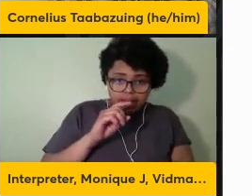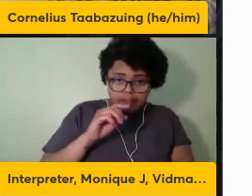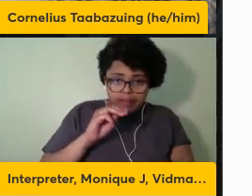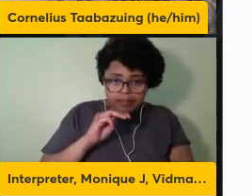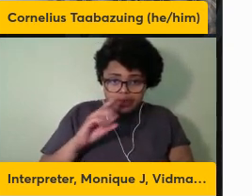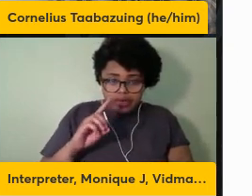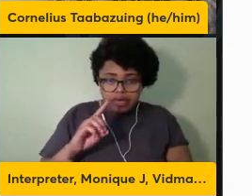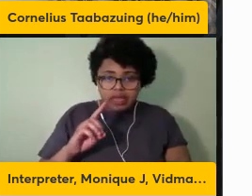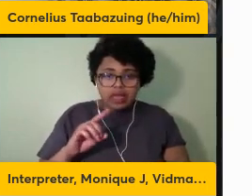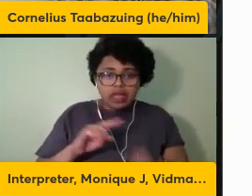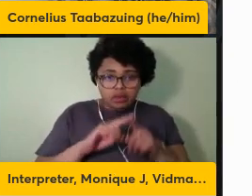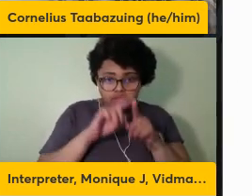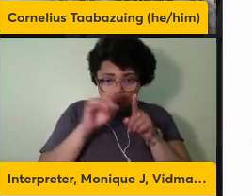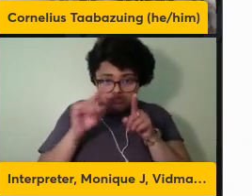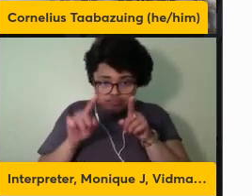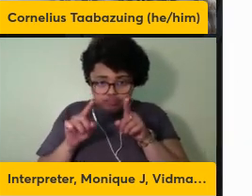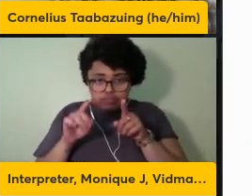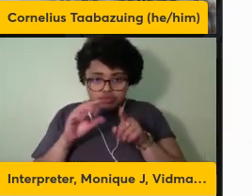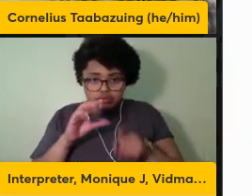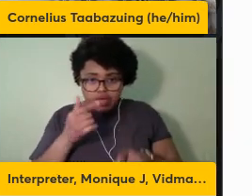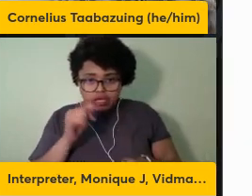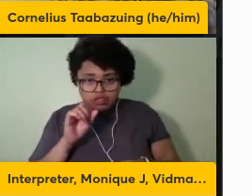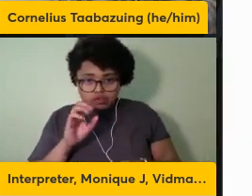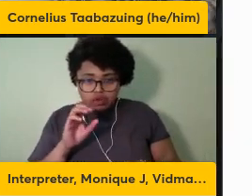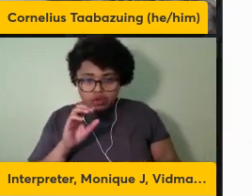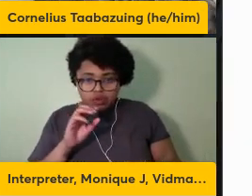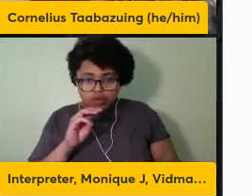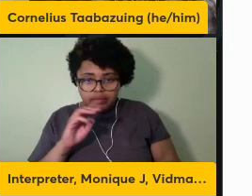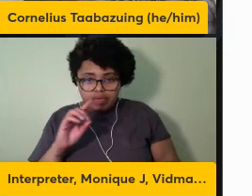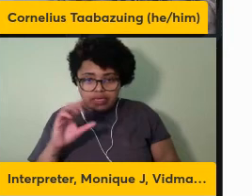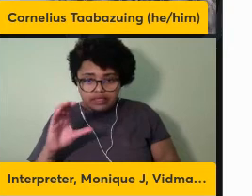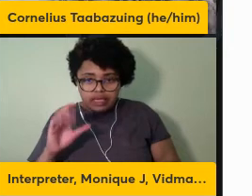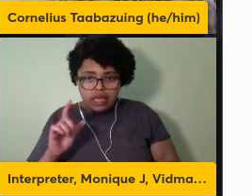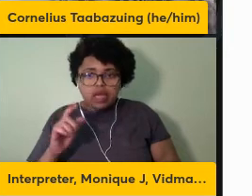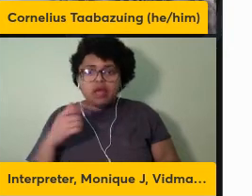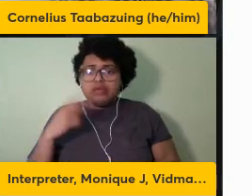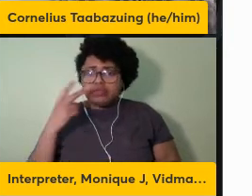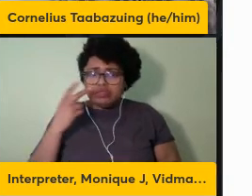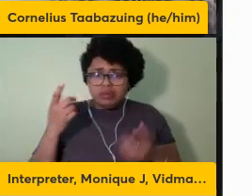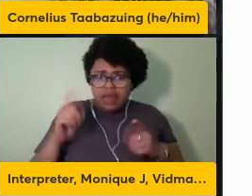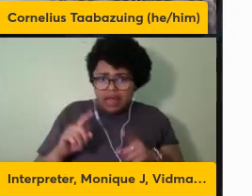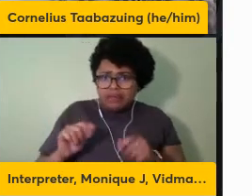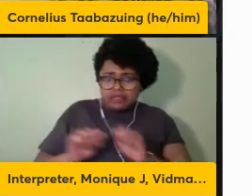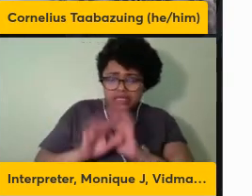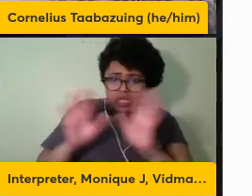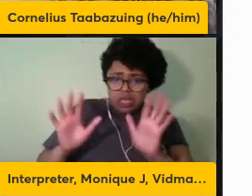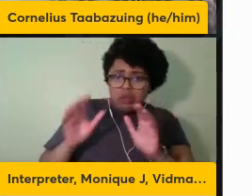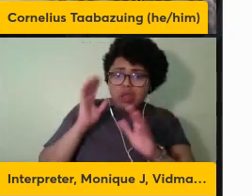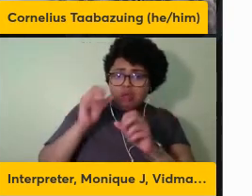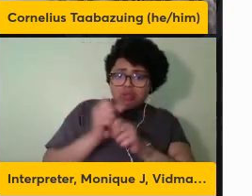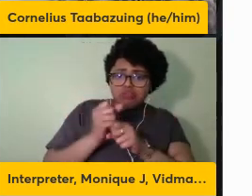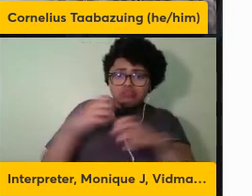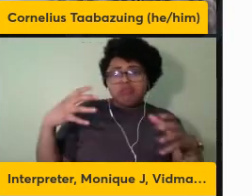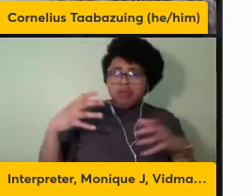of pyroptosis is quite distinct. And so these cells essentially just burst open. So this one will pop open,